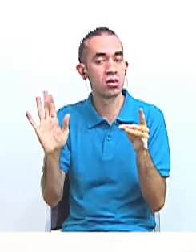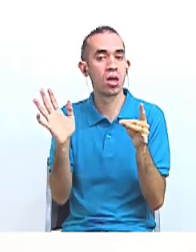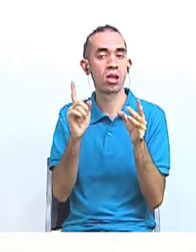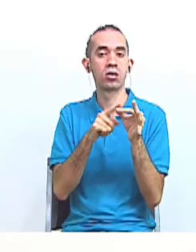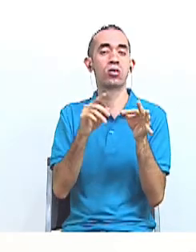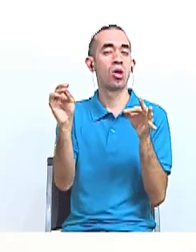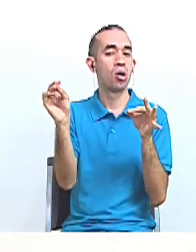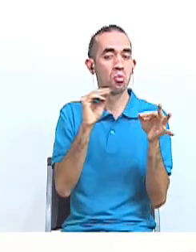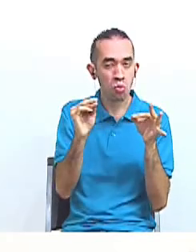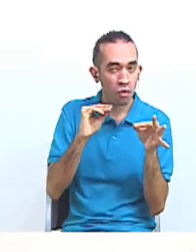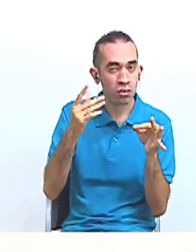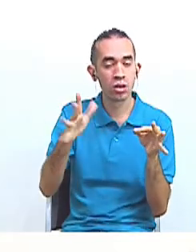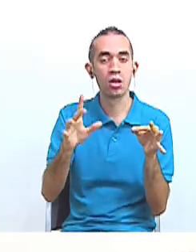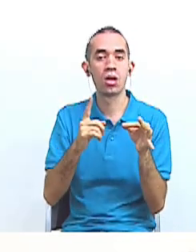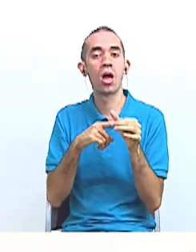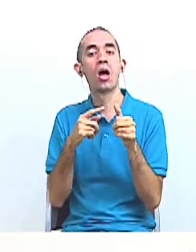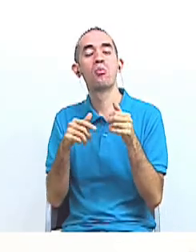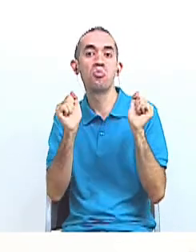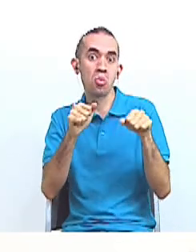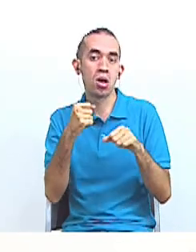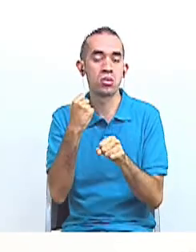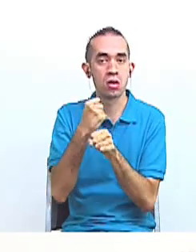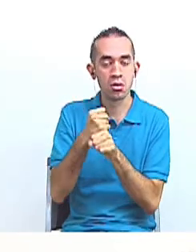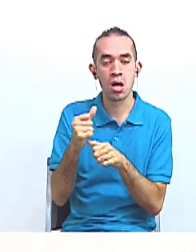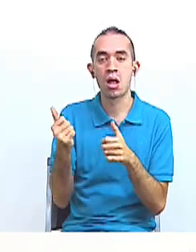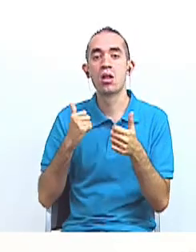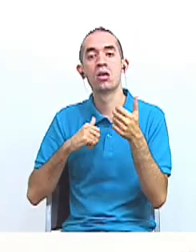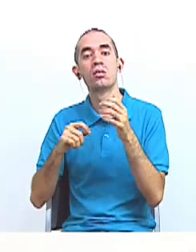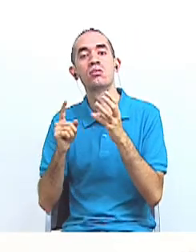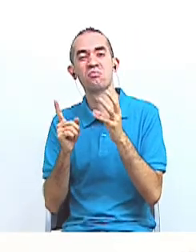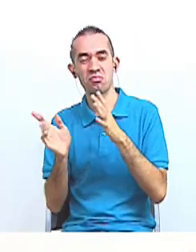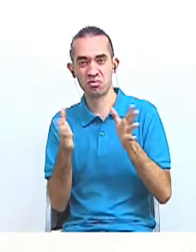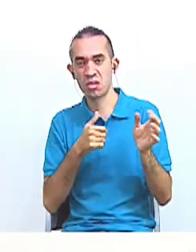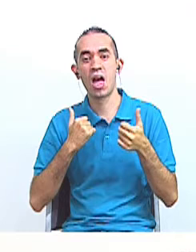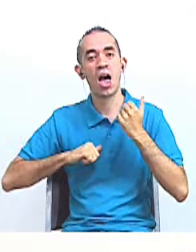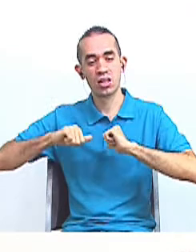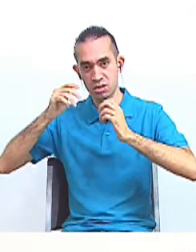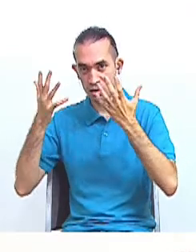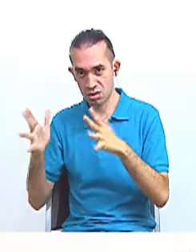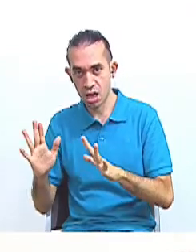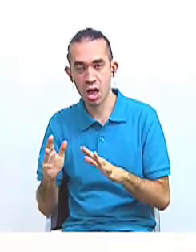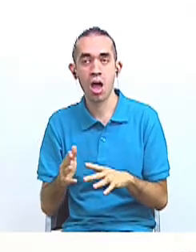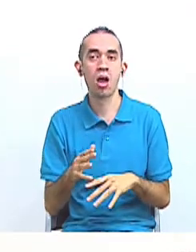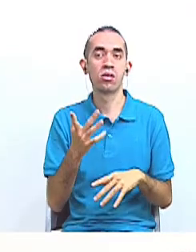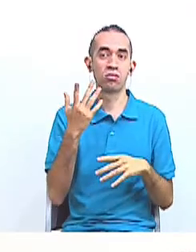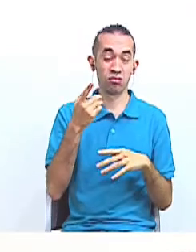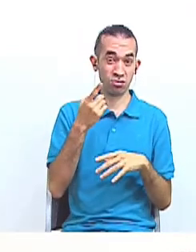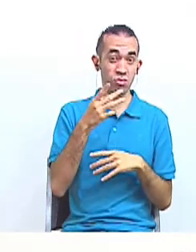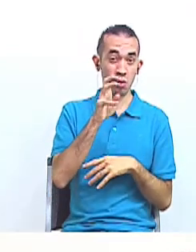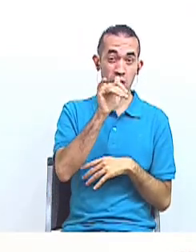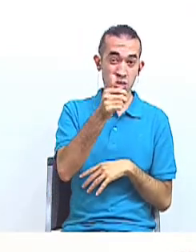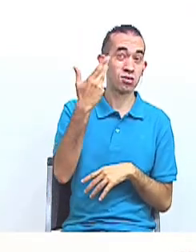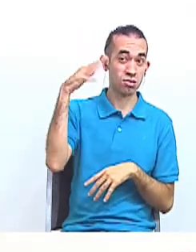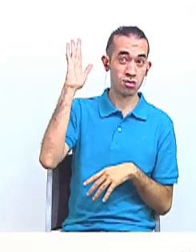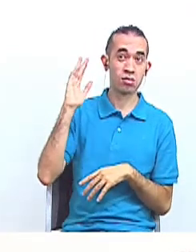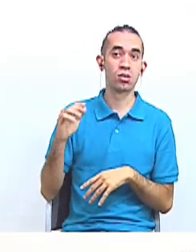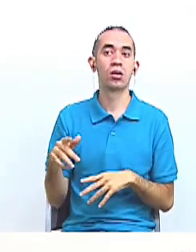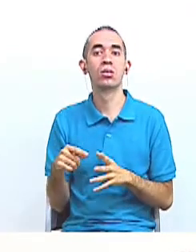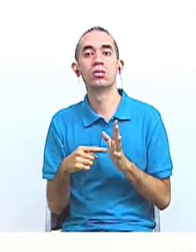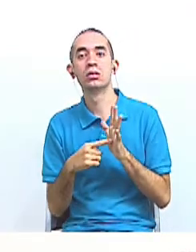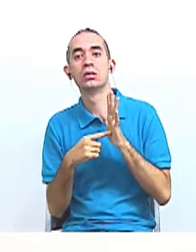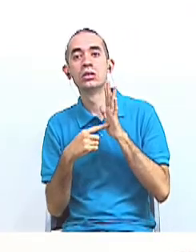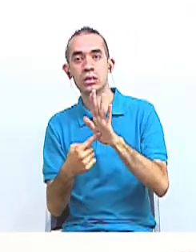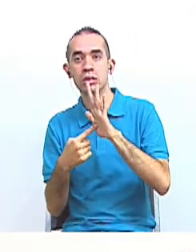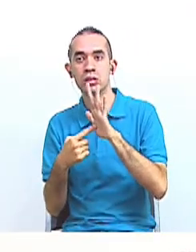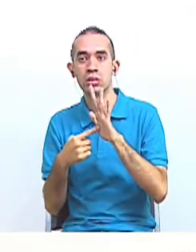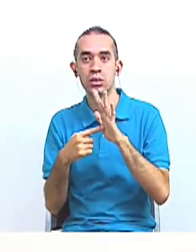could work, acted, was, and starred. Now, can you tell me, what do these verbs